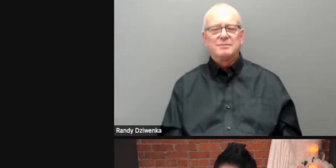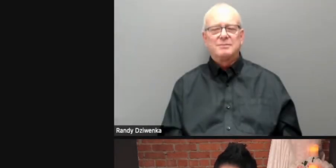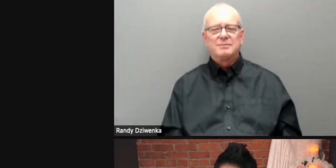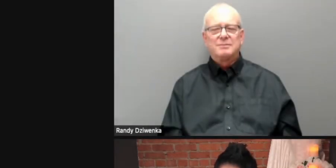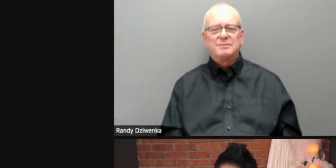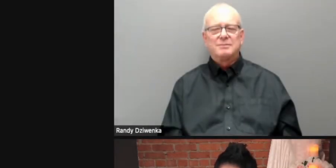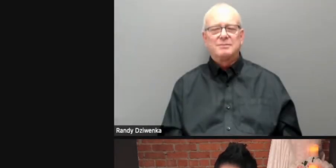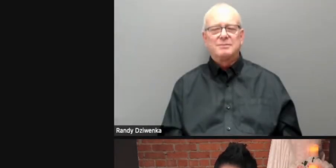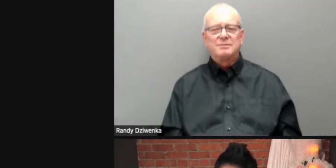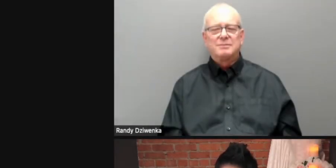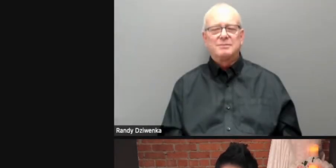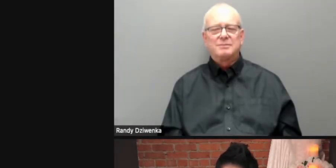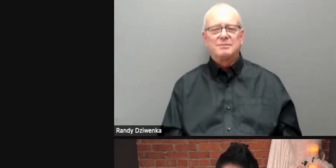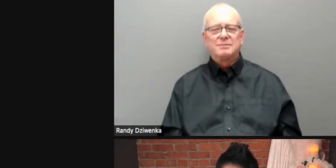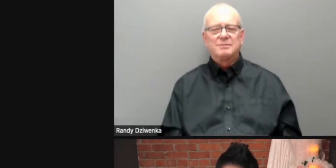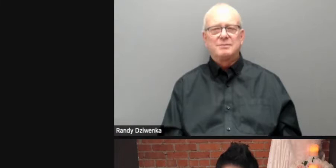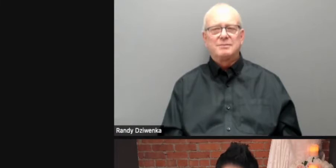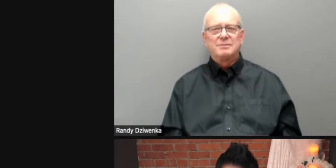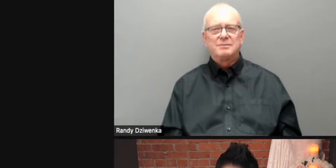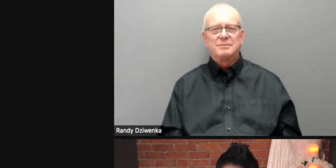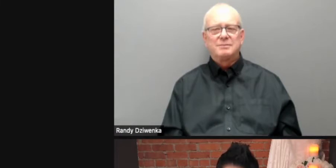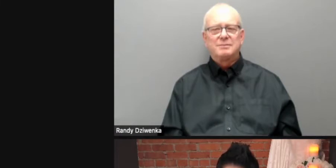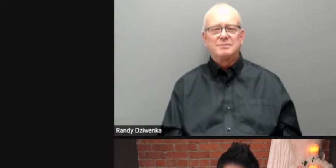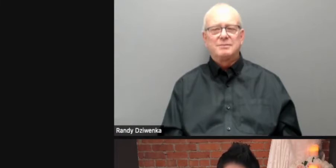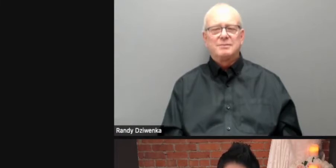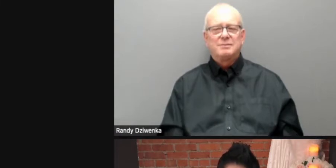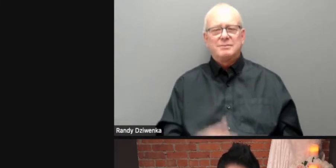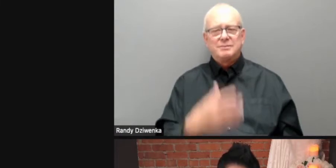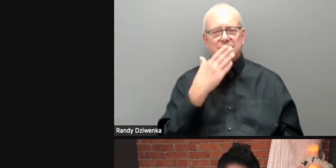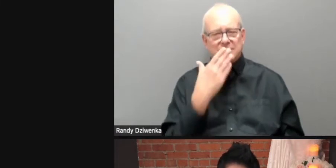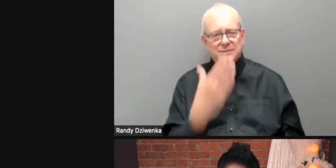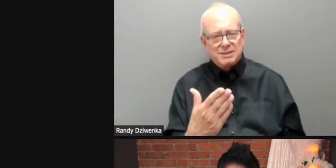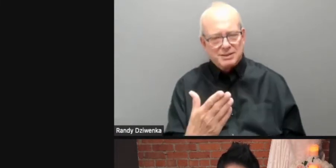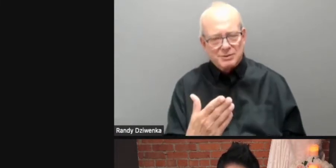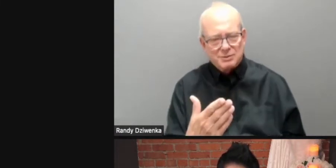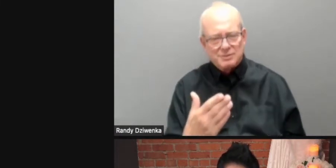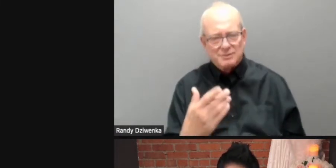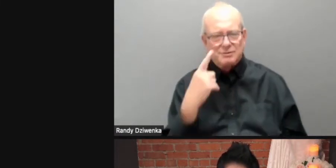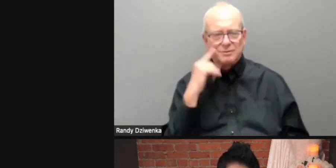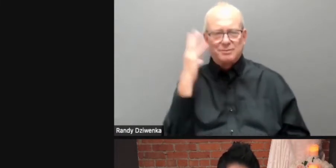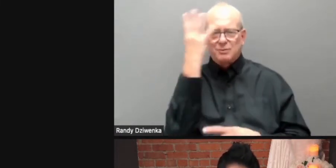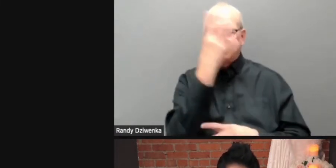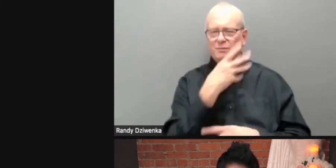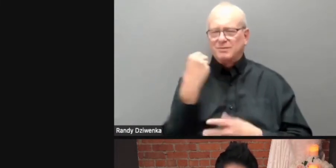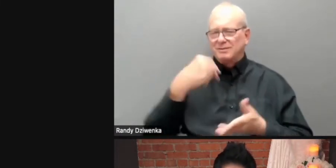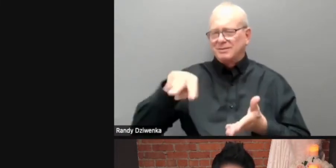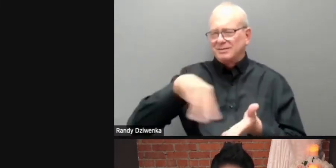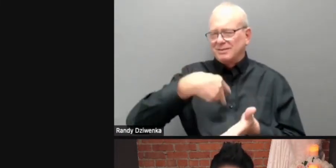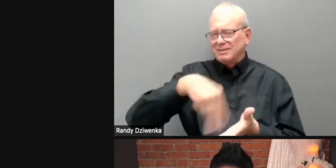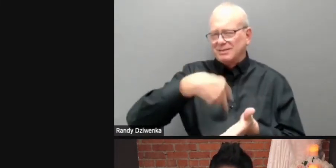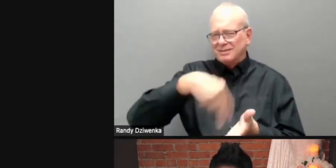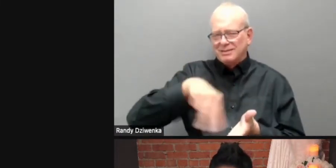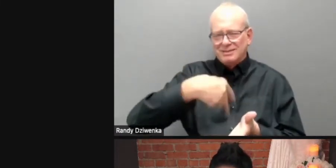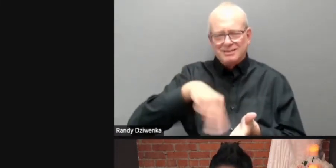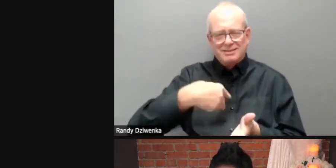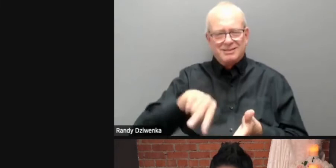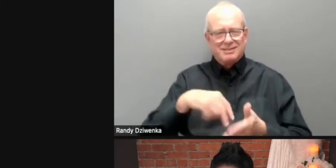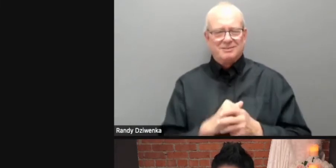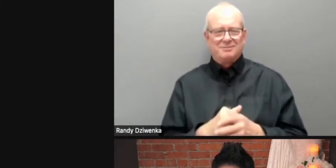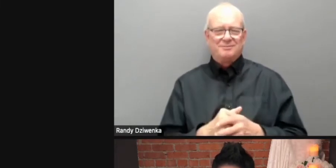Thank you, Subi, for that beautiful dance and for helping us to create a vibrant space for today's